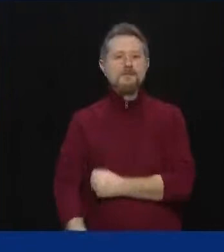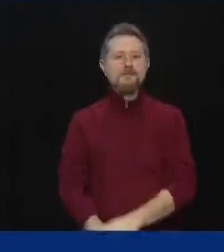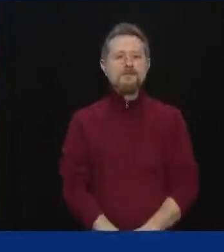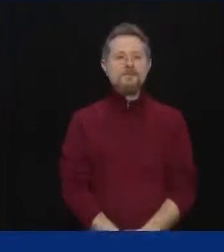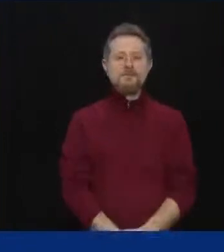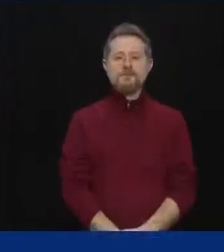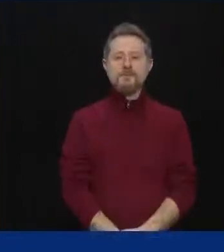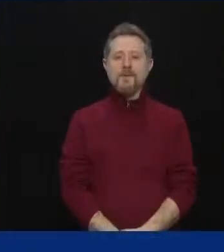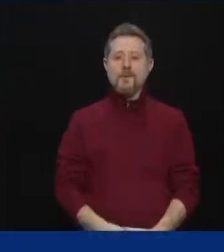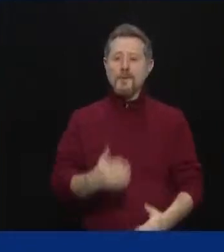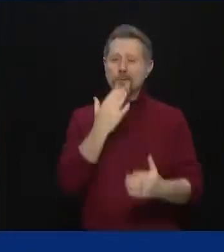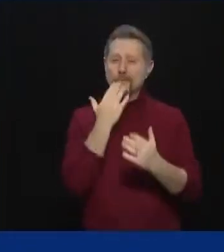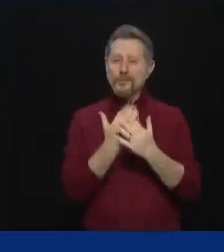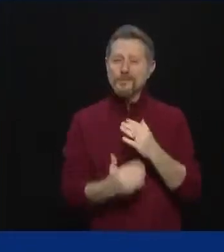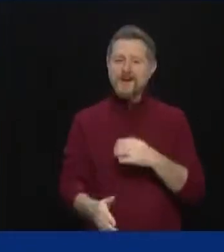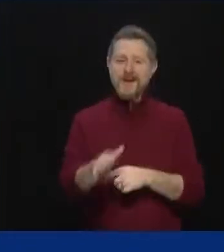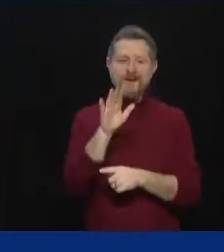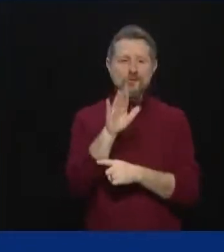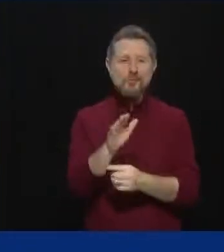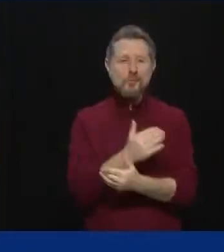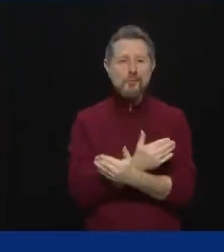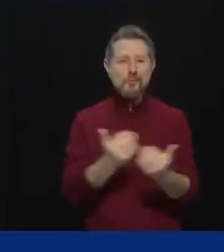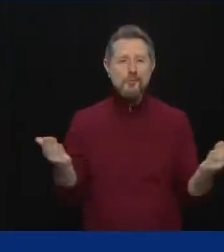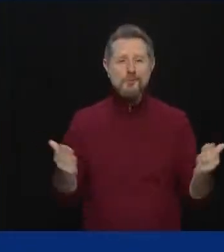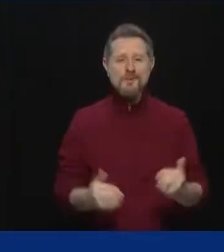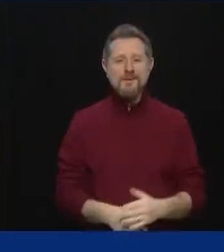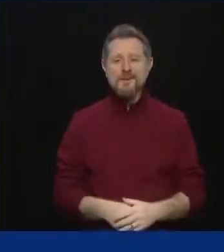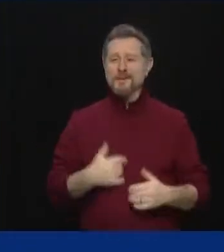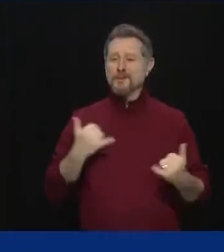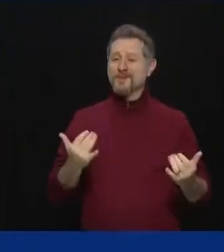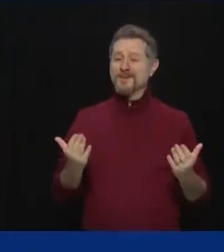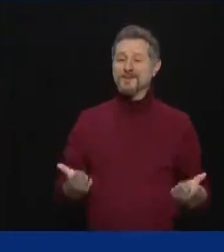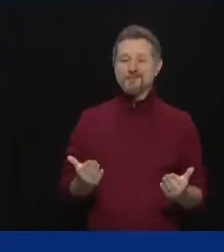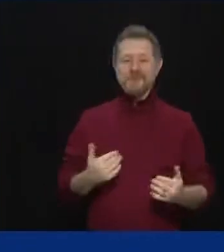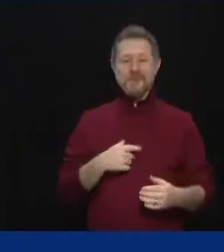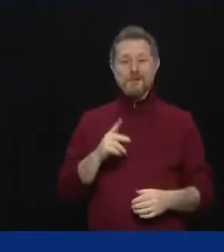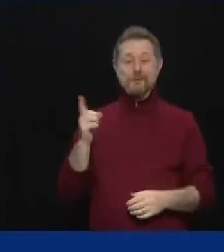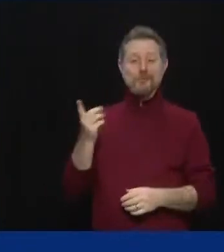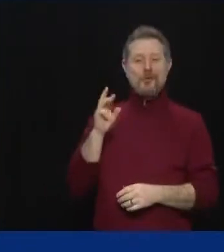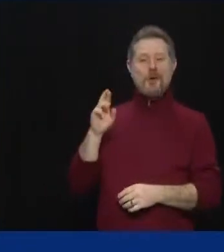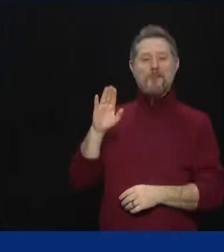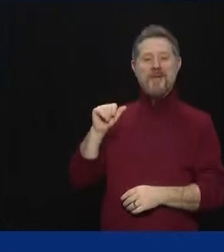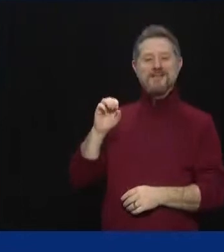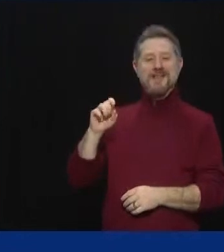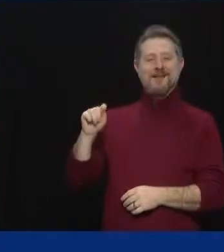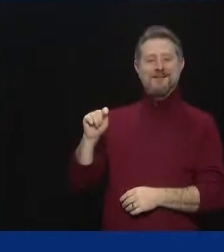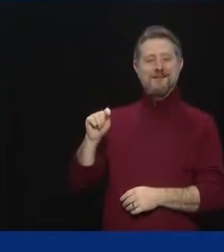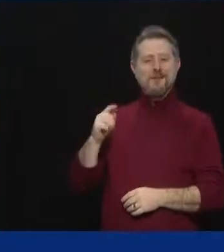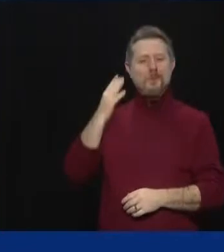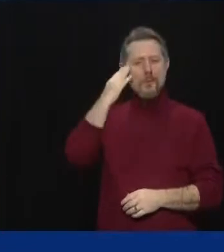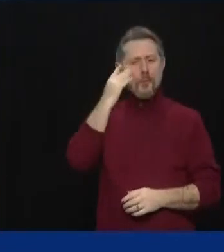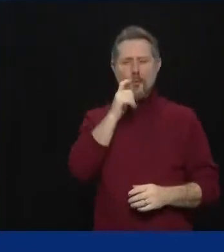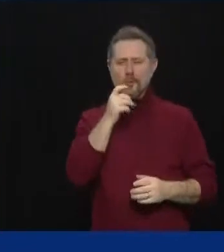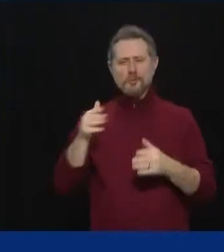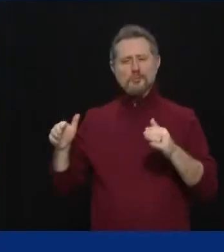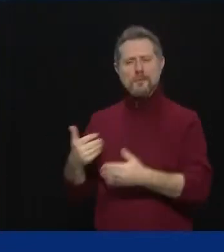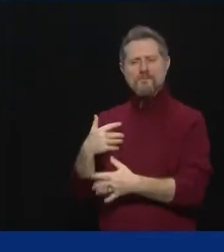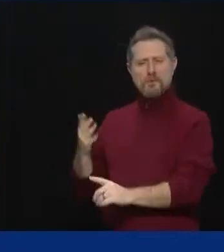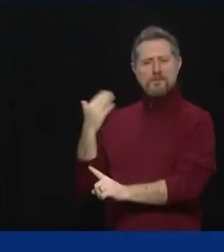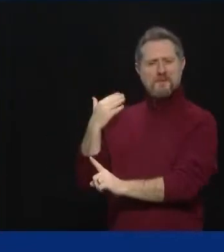Good afternoon. I'm joined here today by Dr. Bassett. As you know, we've introduced her before.